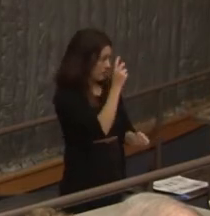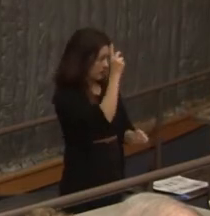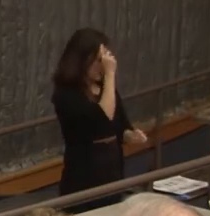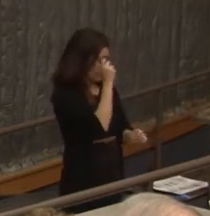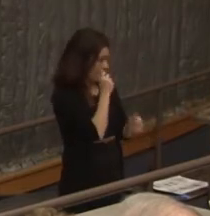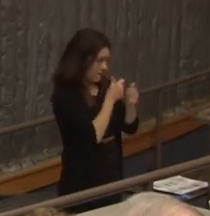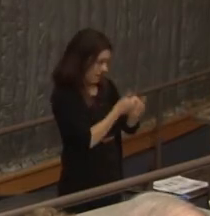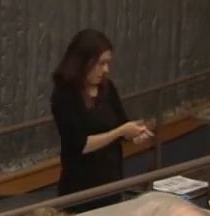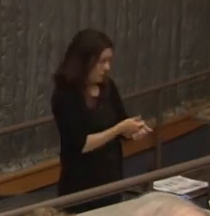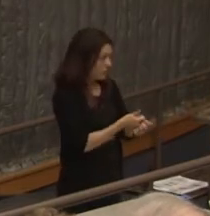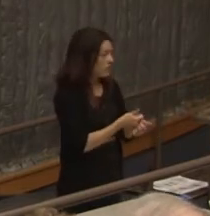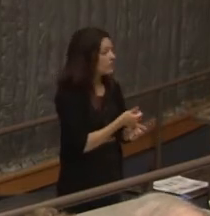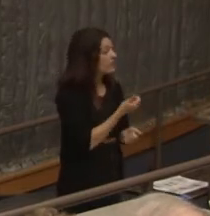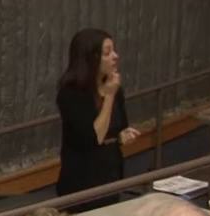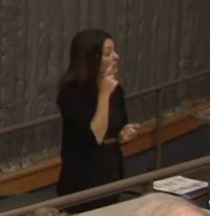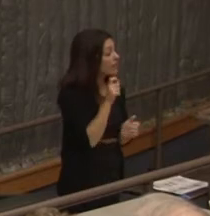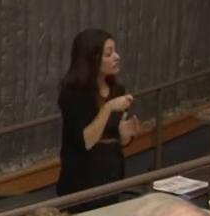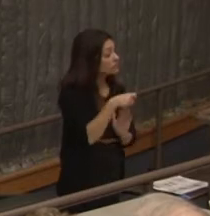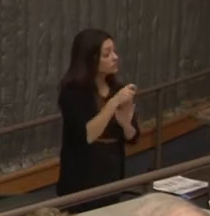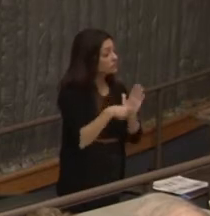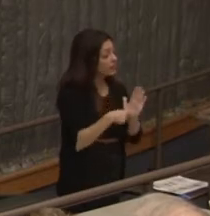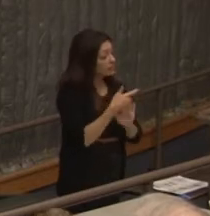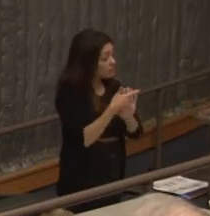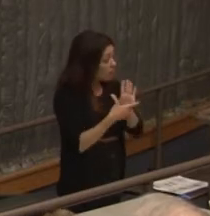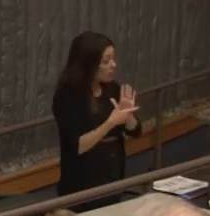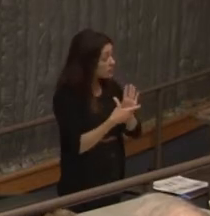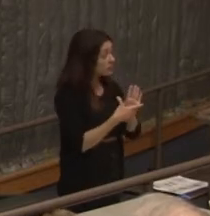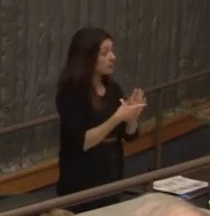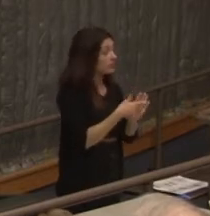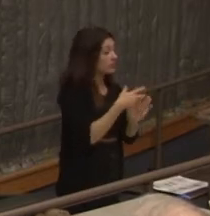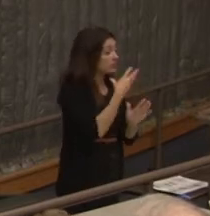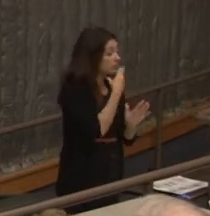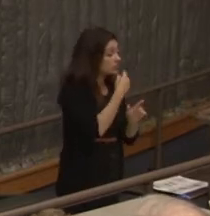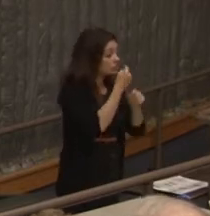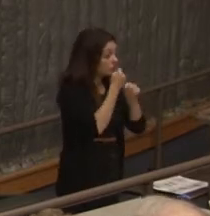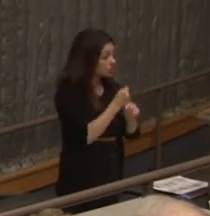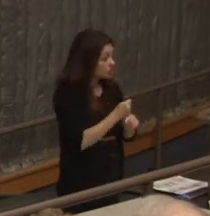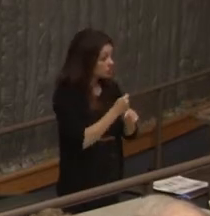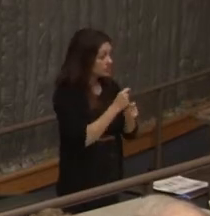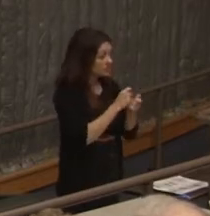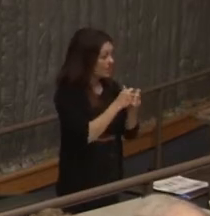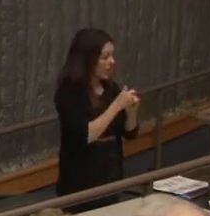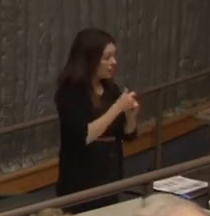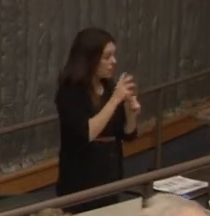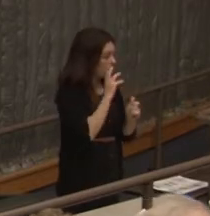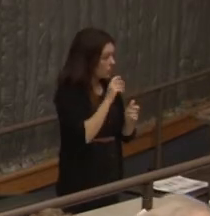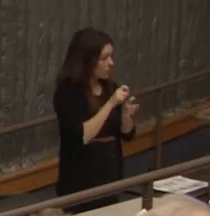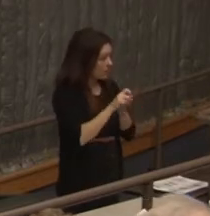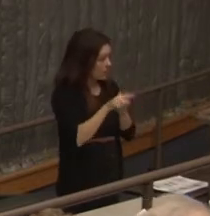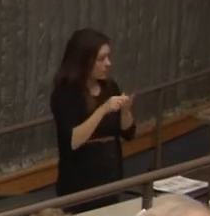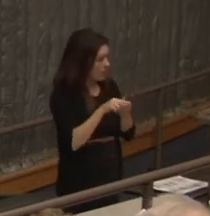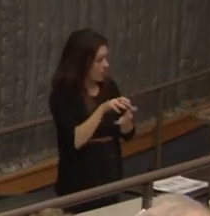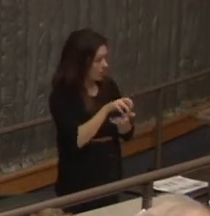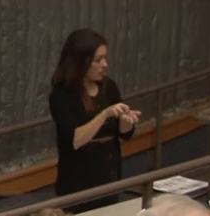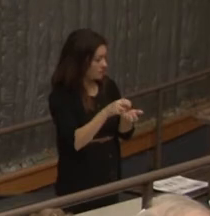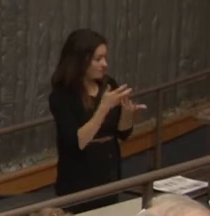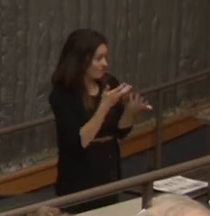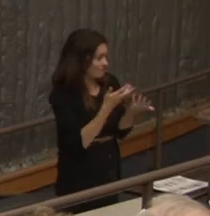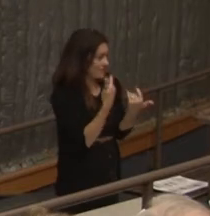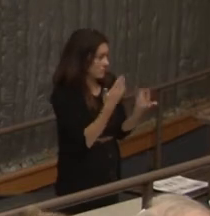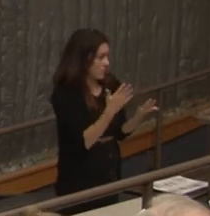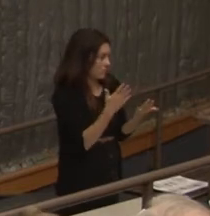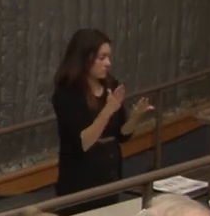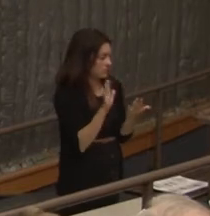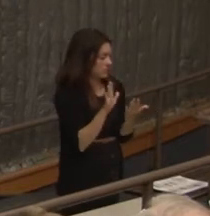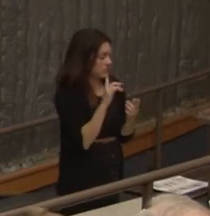of the Holocaust as part of Jewish tradition and Jewish legacy? Another question for which I have no answer. He has